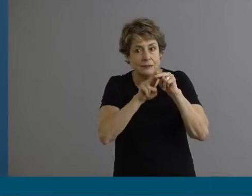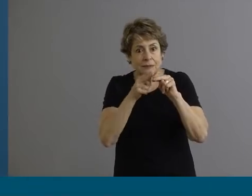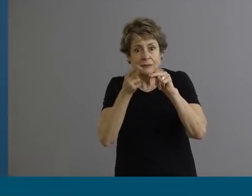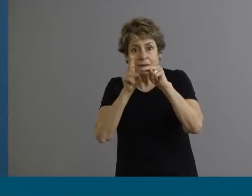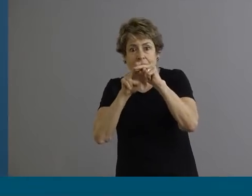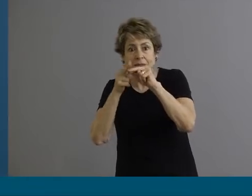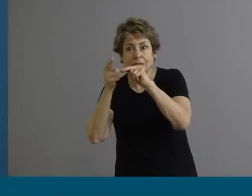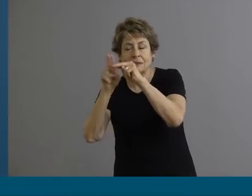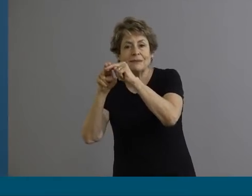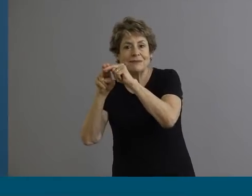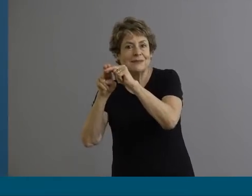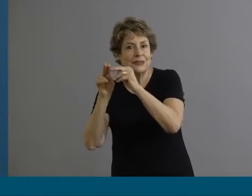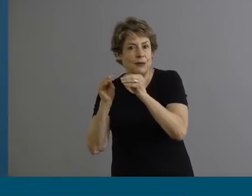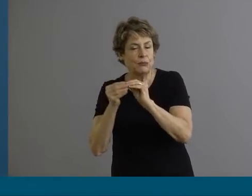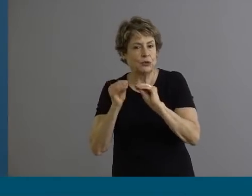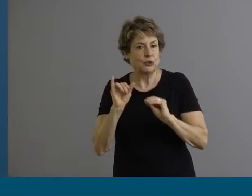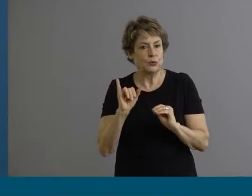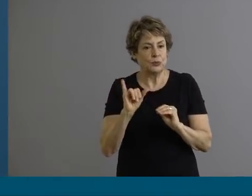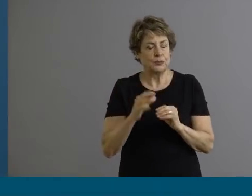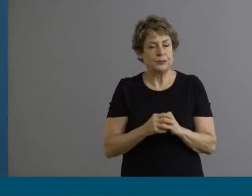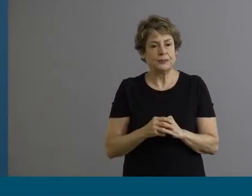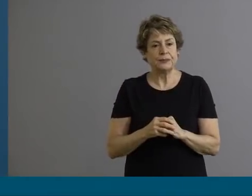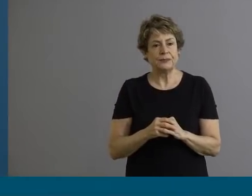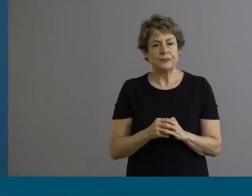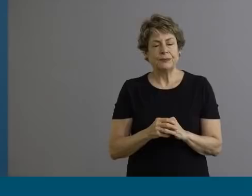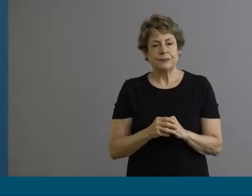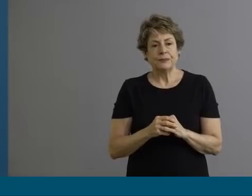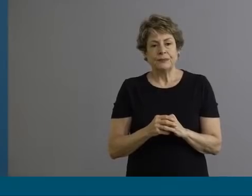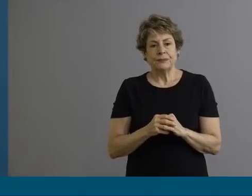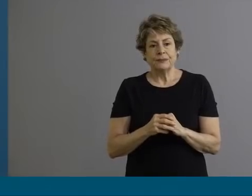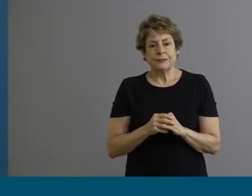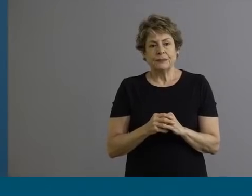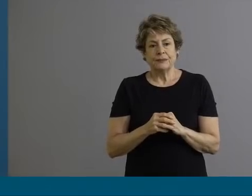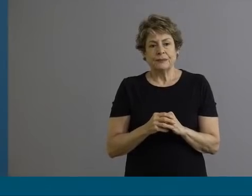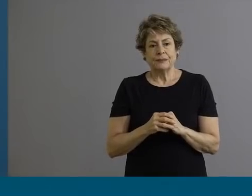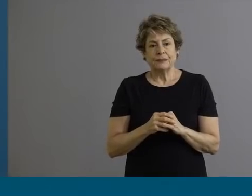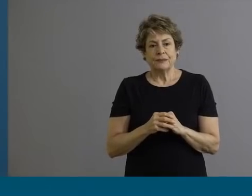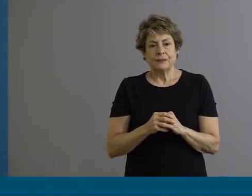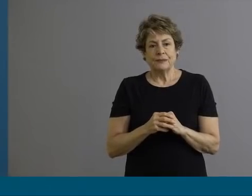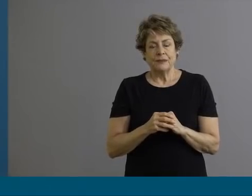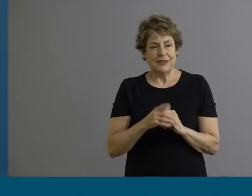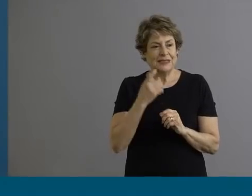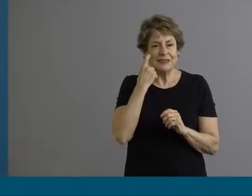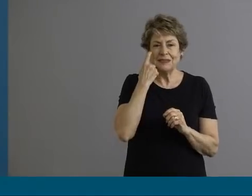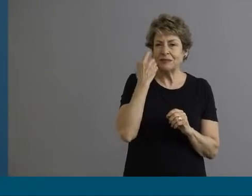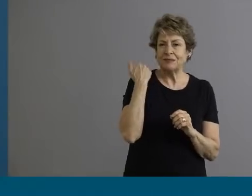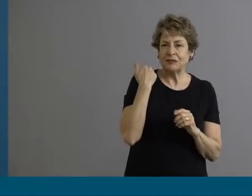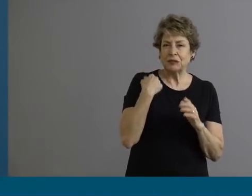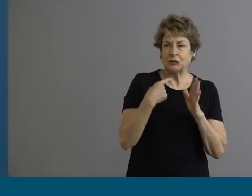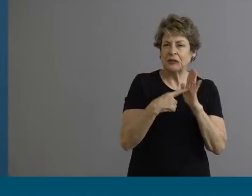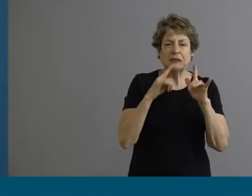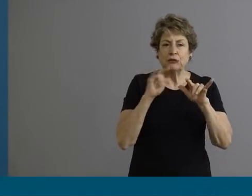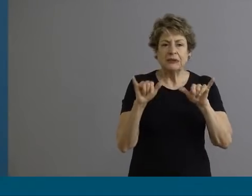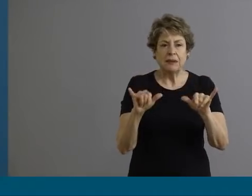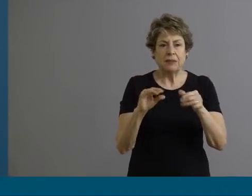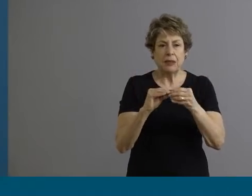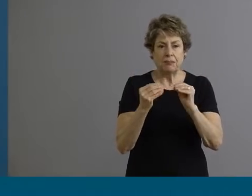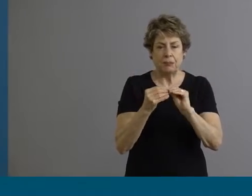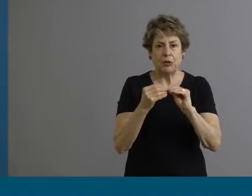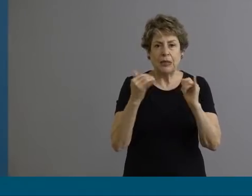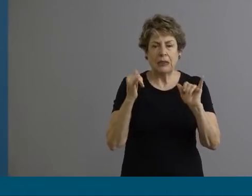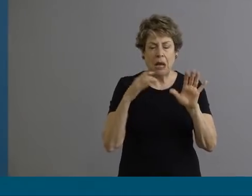This is the same numbers, but we're showing it in a different way. You can see the surge by the height of the